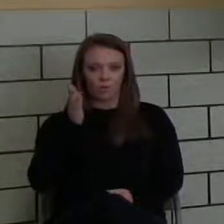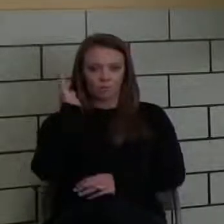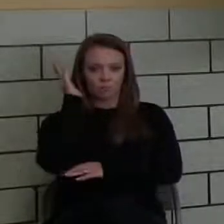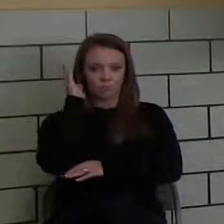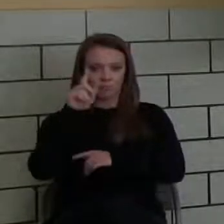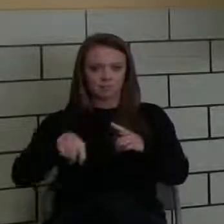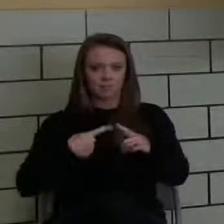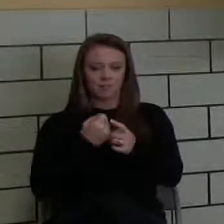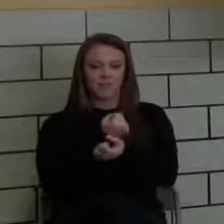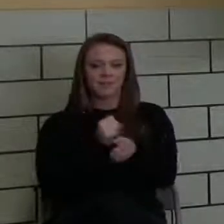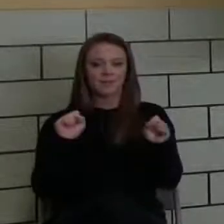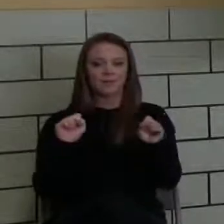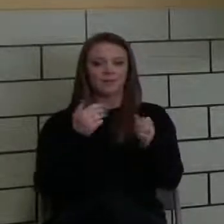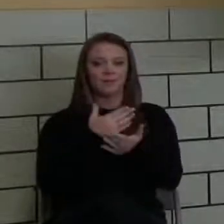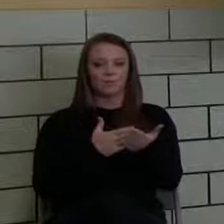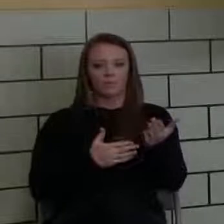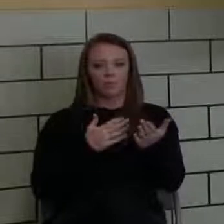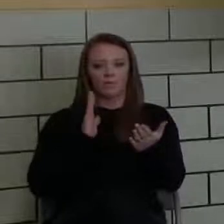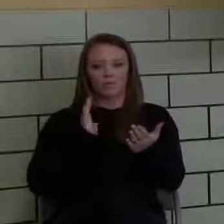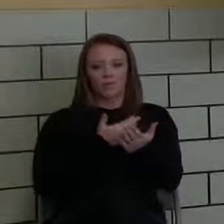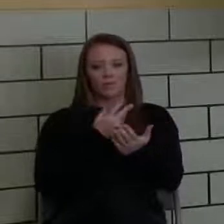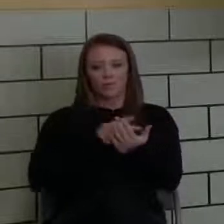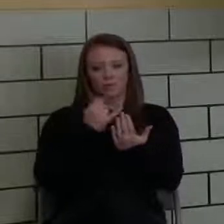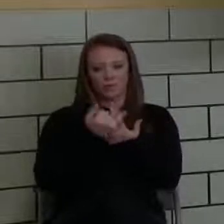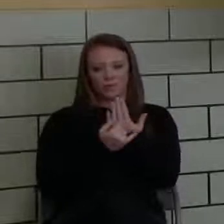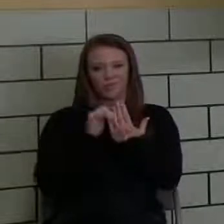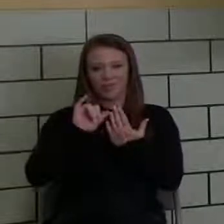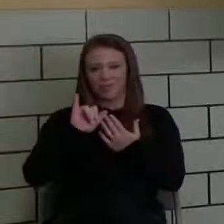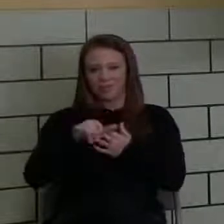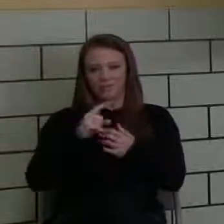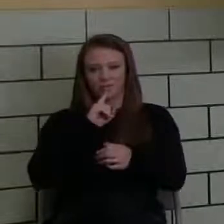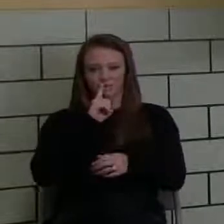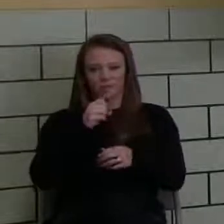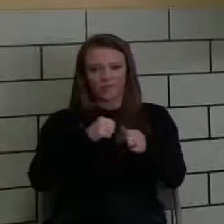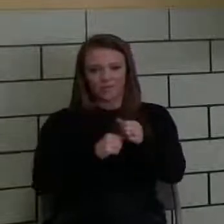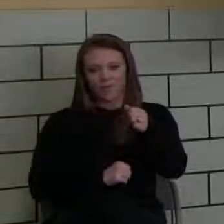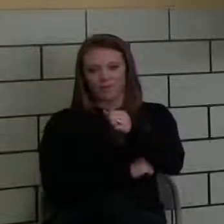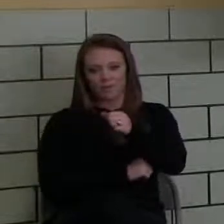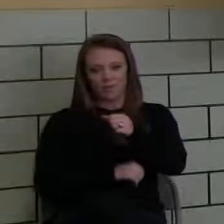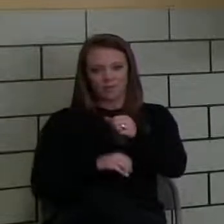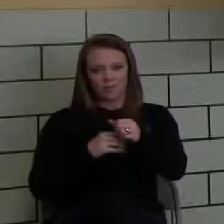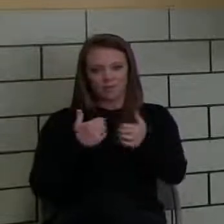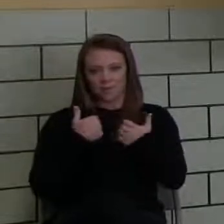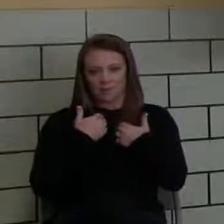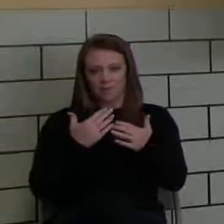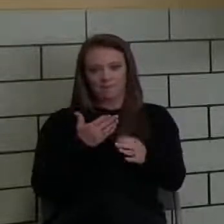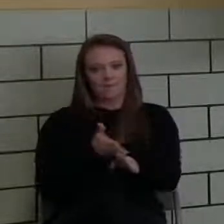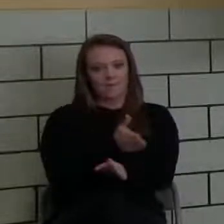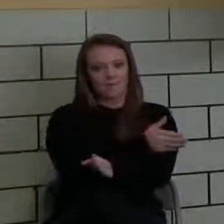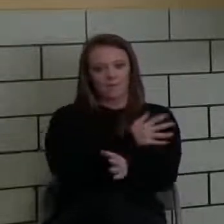project, because that's really, I think, the foundation where we started from, to make sure we had those in place before all the extra stuff.